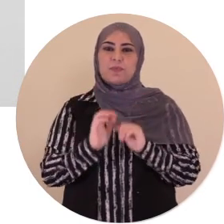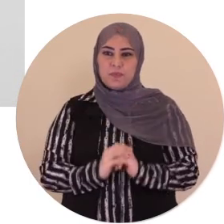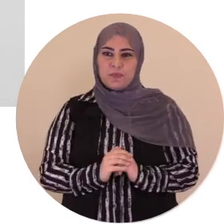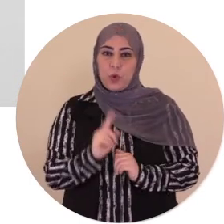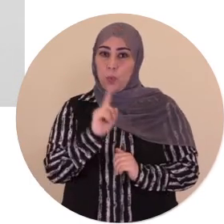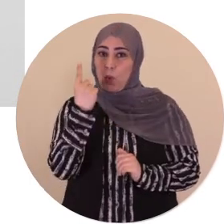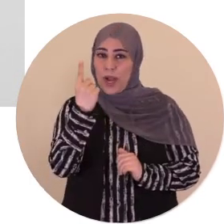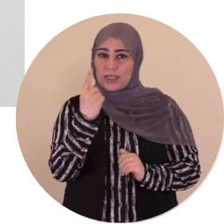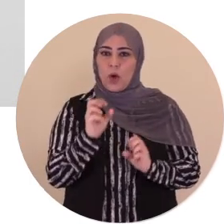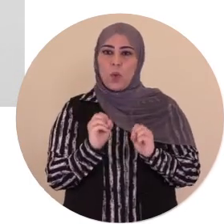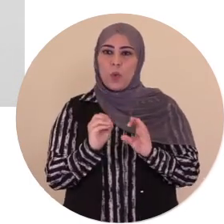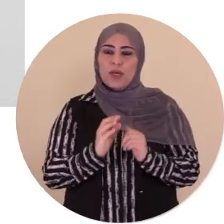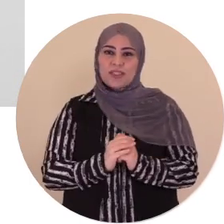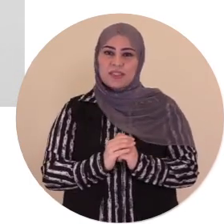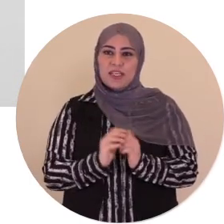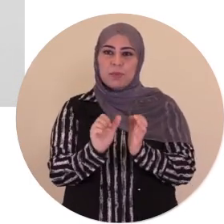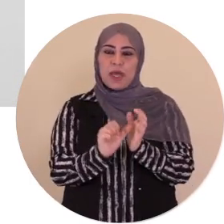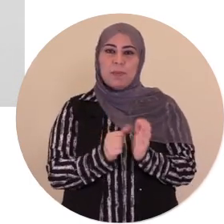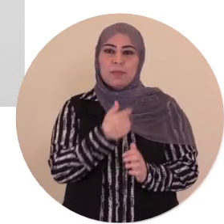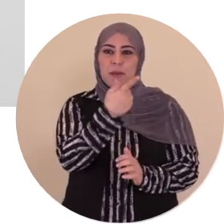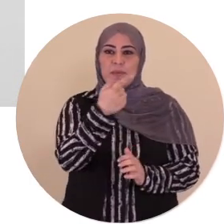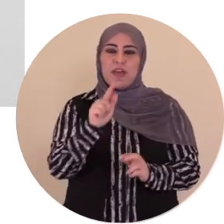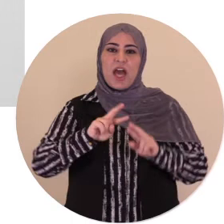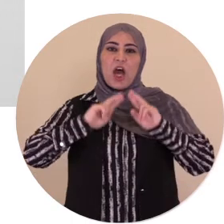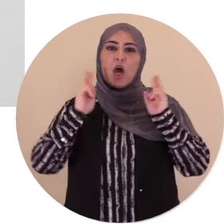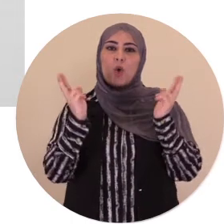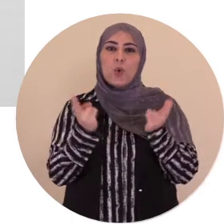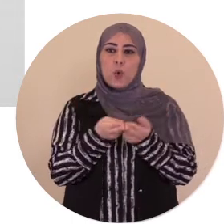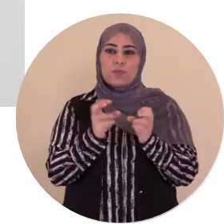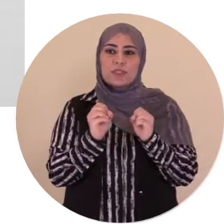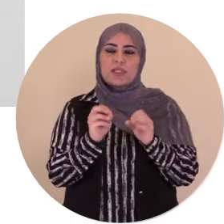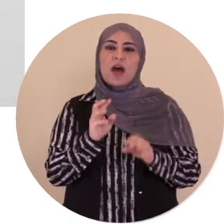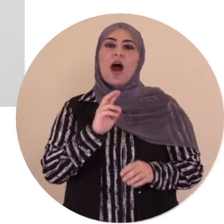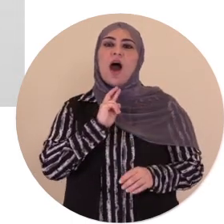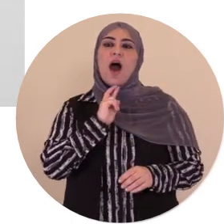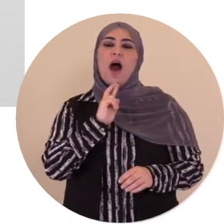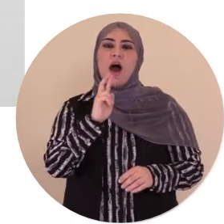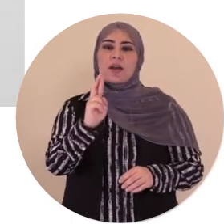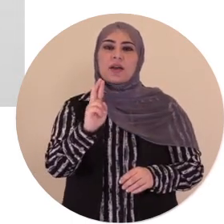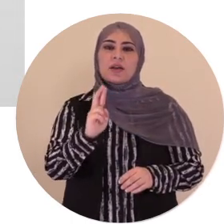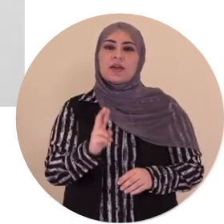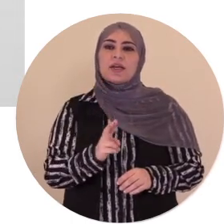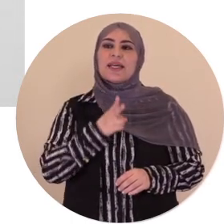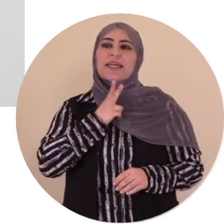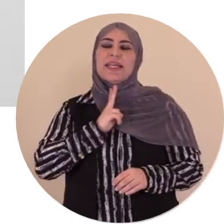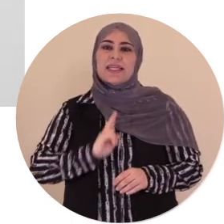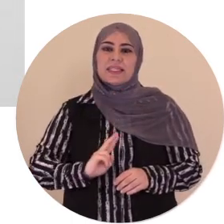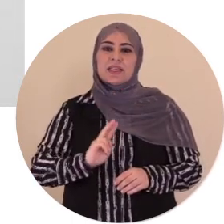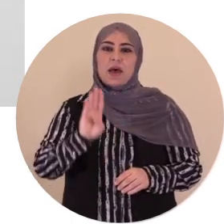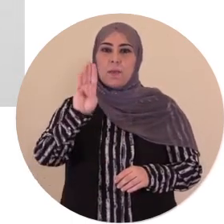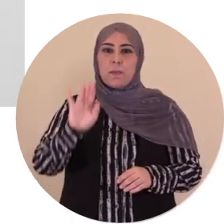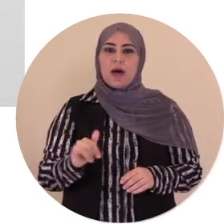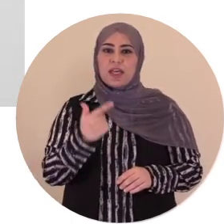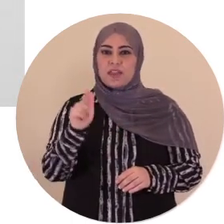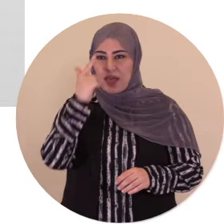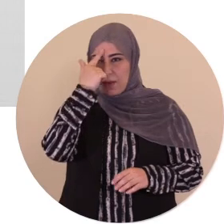The rooms are cleaned by the maid because the rooms are plural. Very easy. All you need to do is